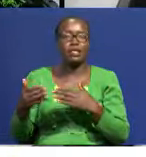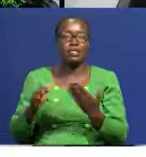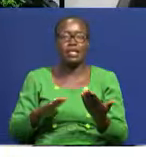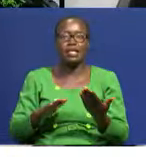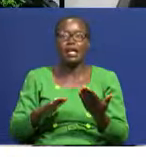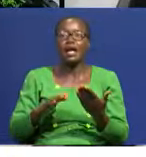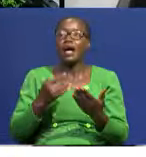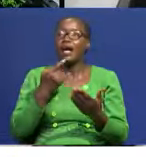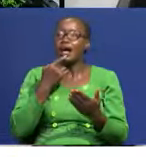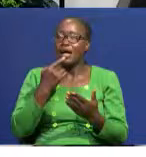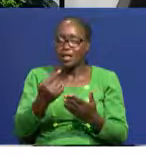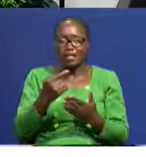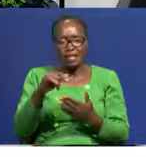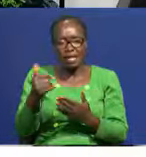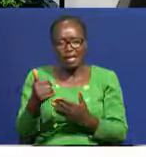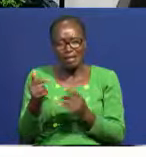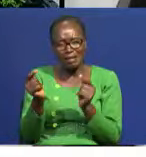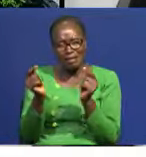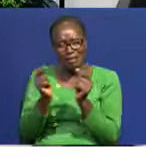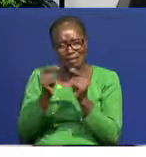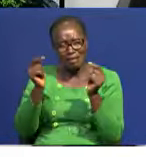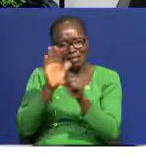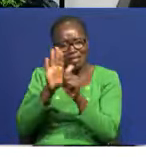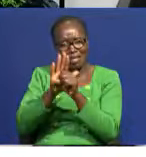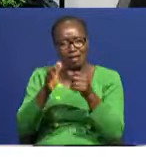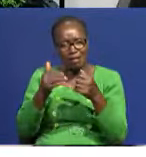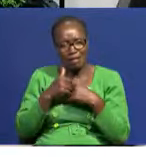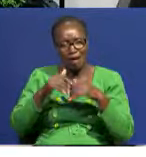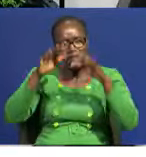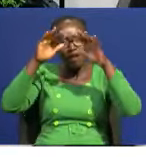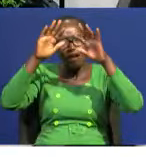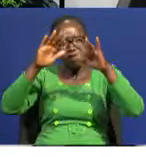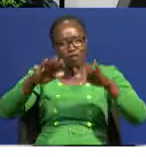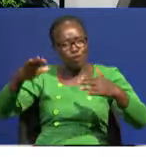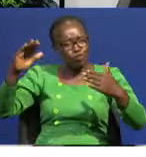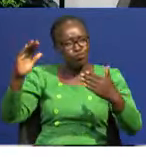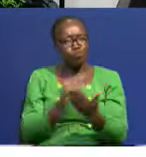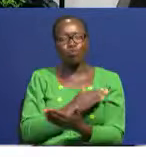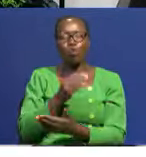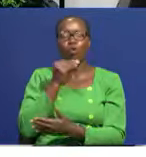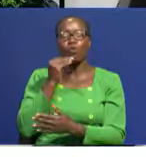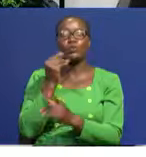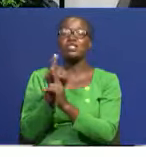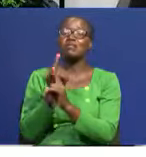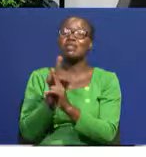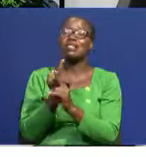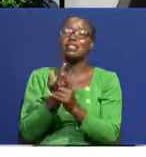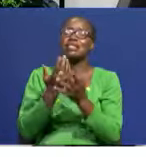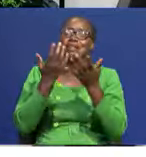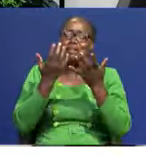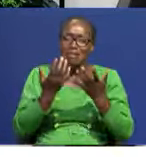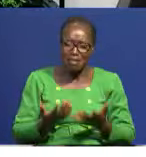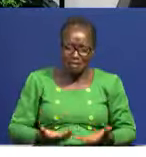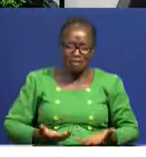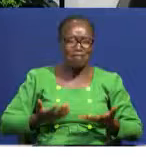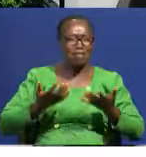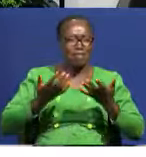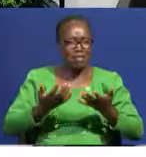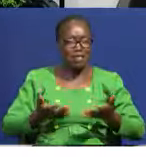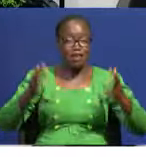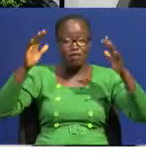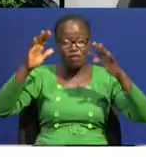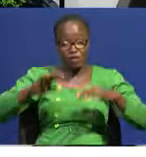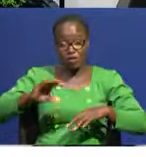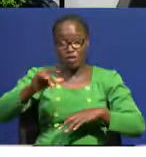100 others are nursing injuries following flash floods that swept several homes in the wake of the ongoing heavy rains pounding the country. The